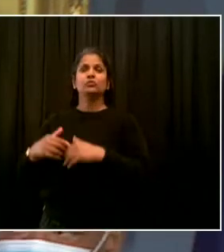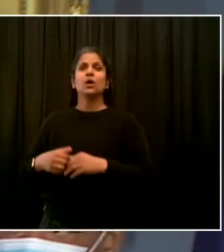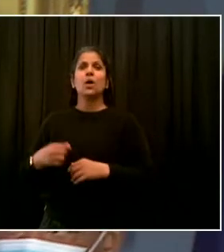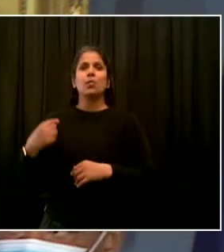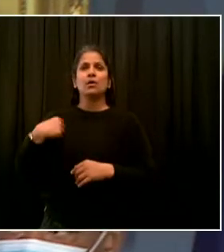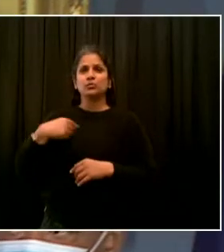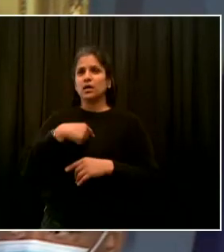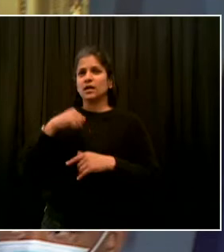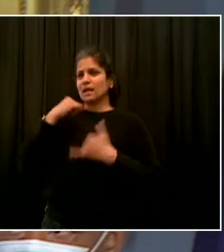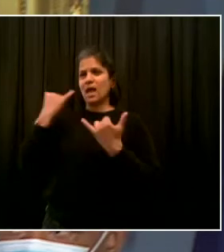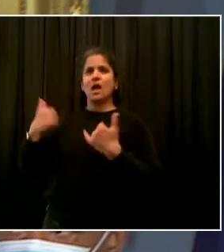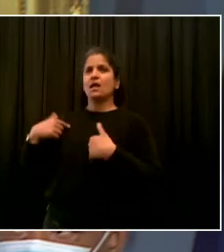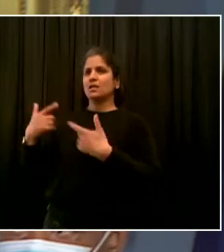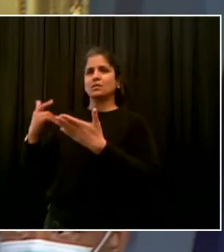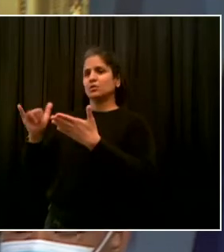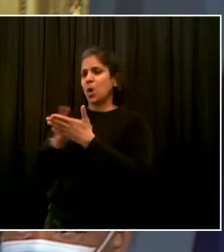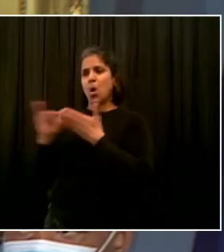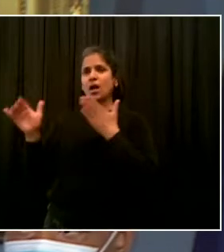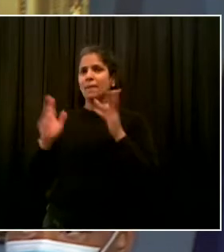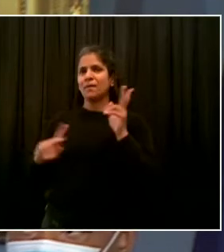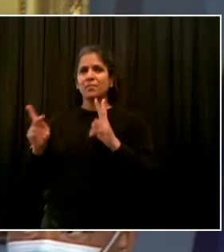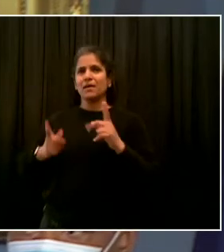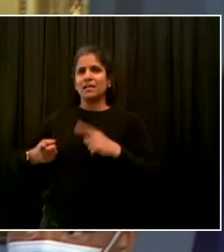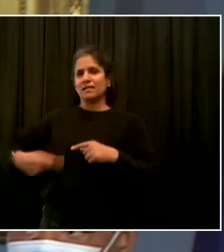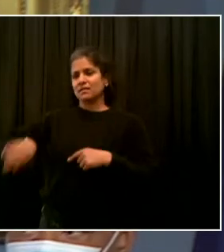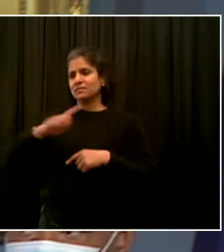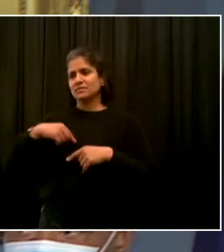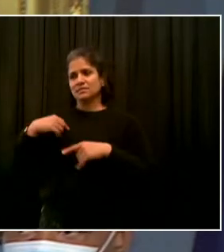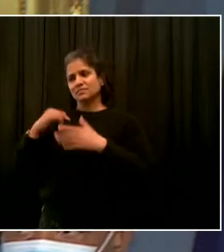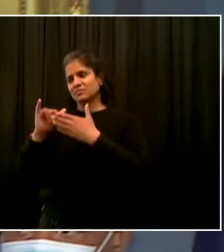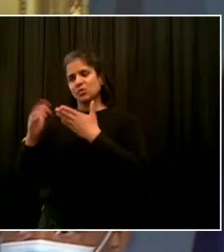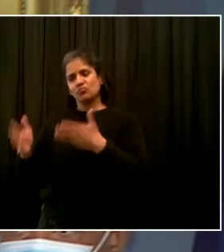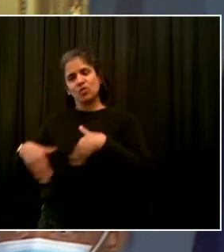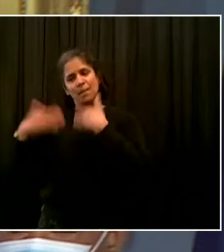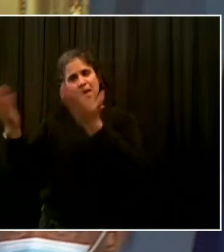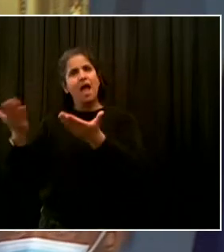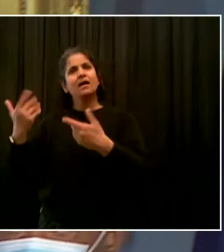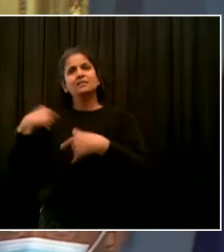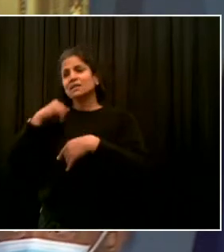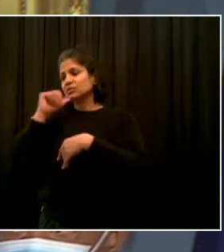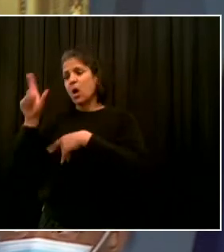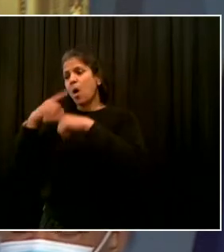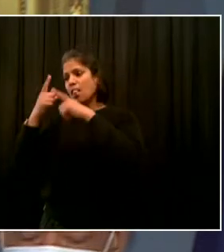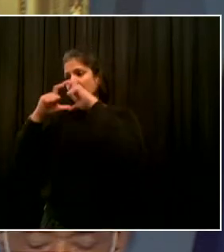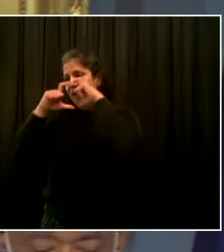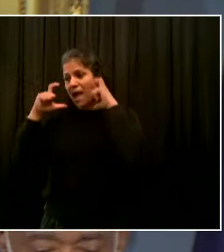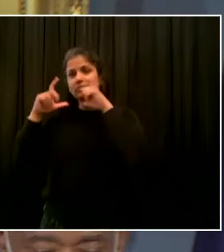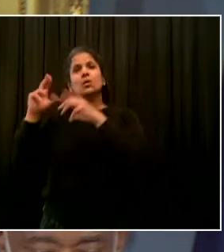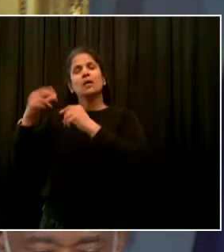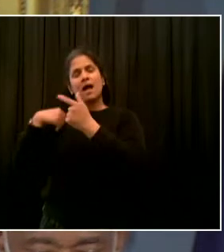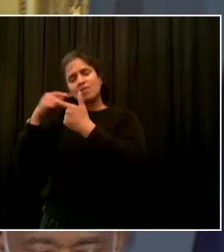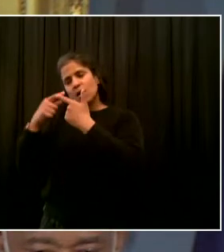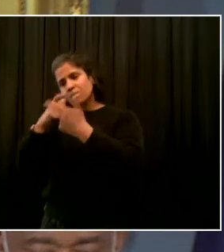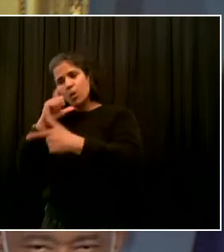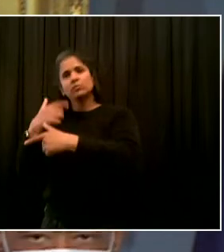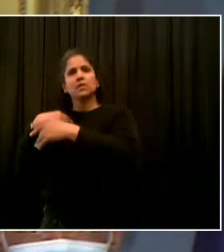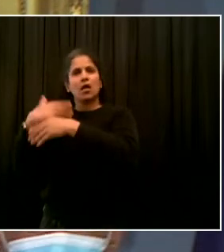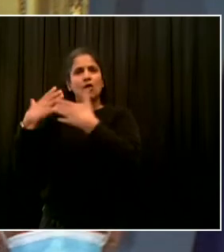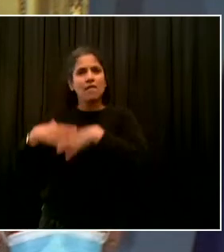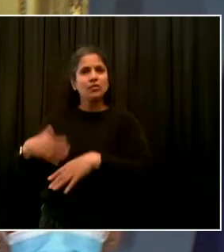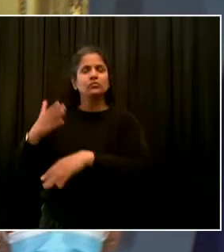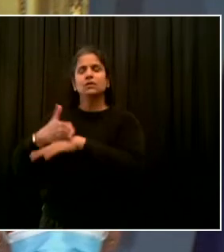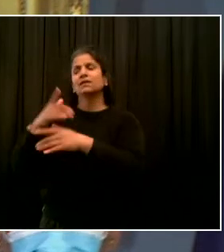wear masks in indoor settings, but to go get vaccinated and boosted, to get frequently tested and treated,